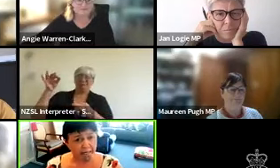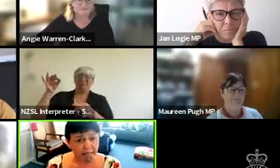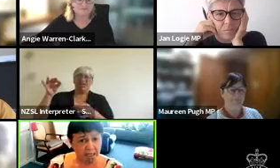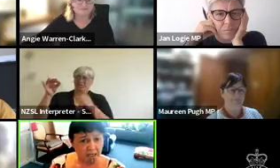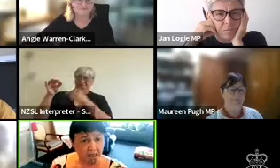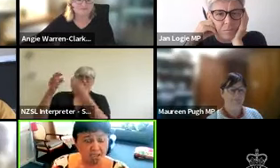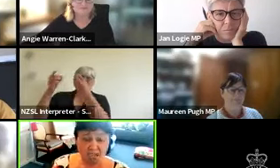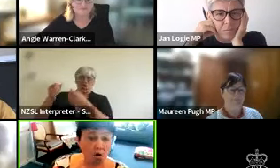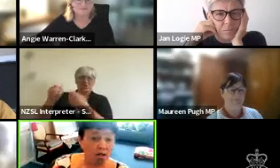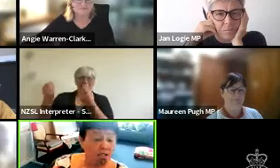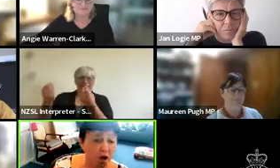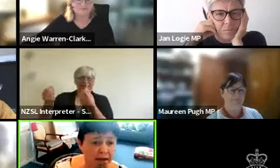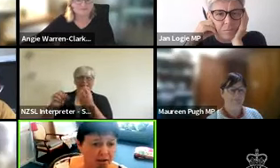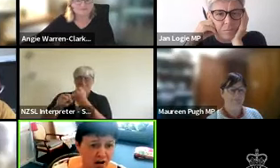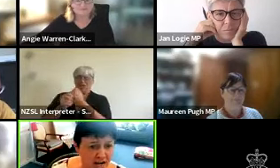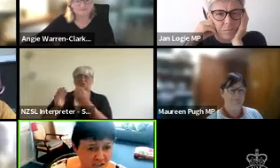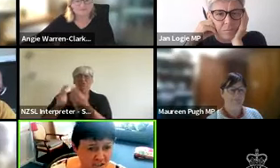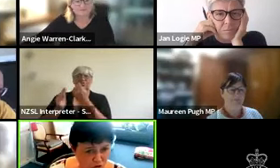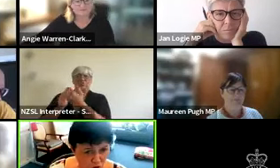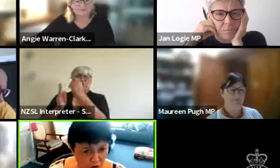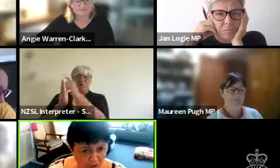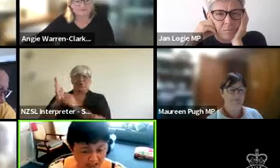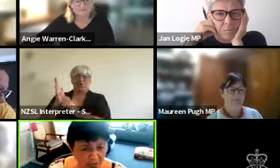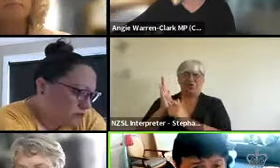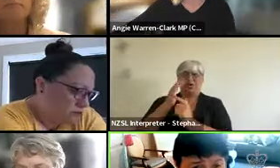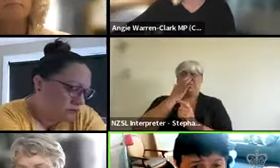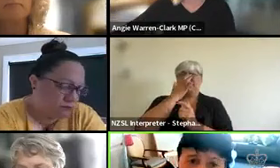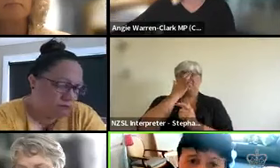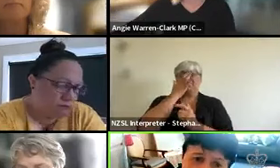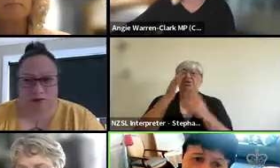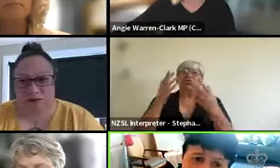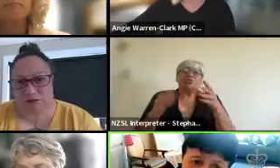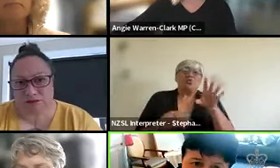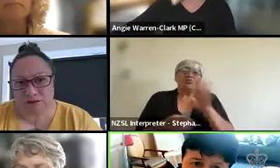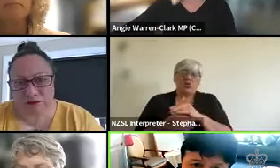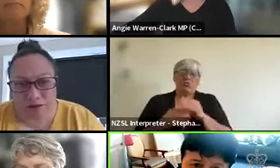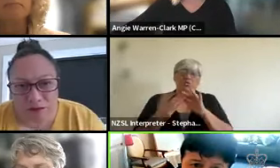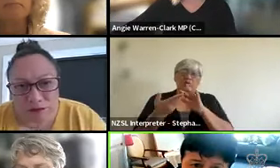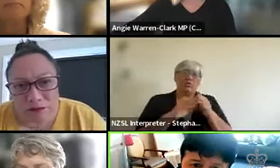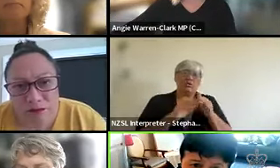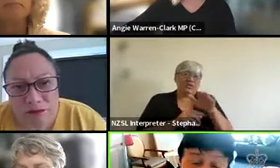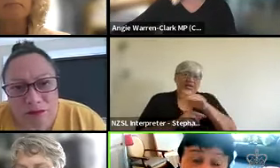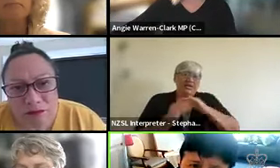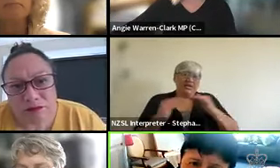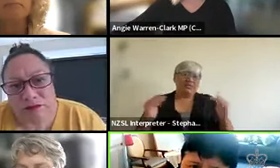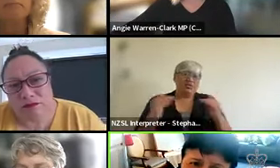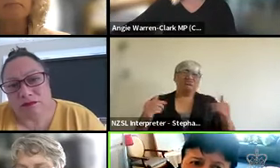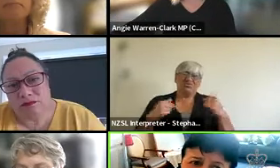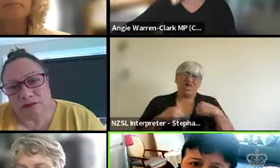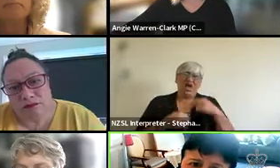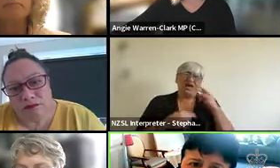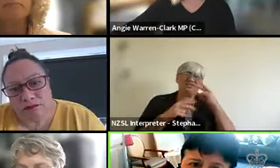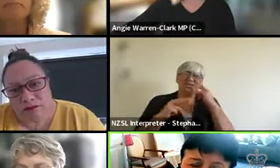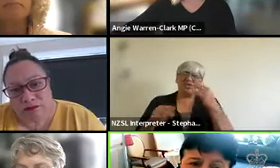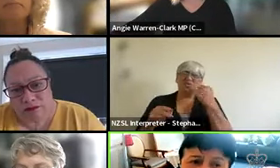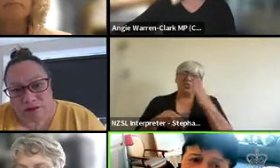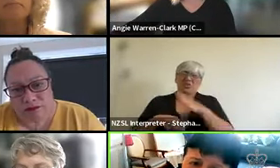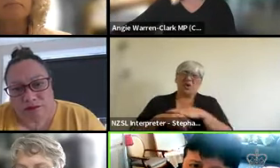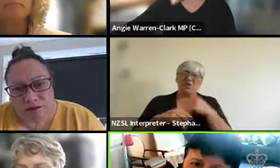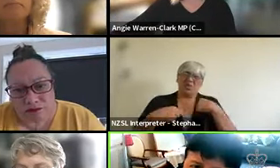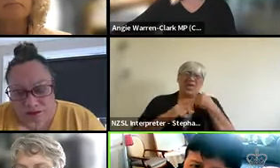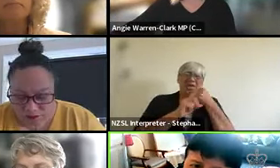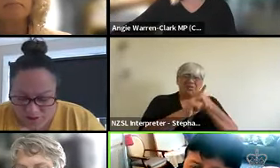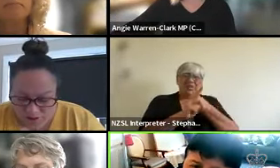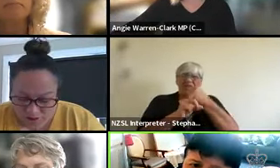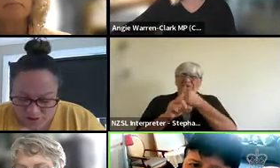us money. So, at the grassroots level, I face this as an advocate, and I'm getting a little bit tired,